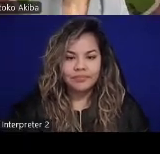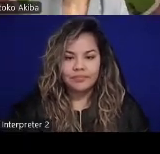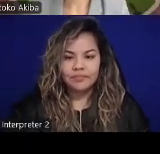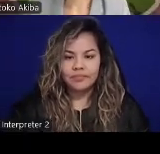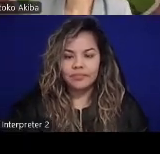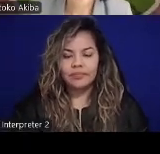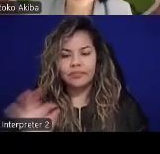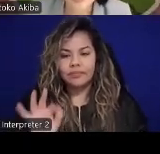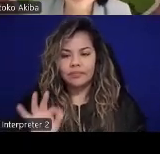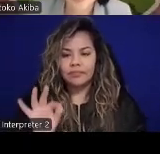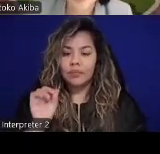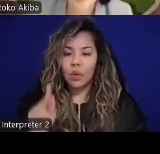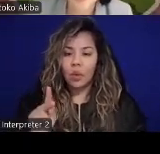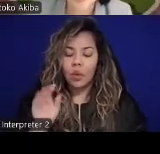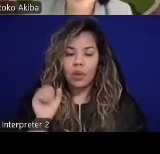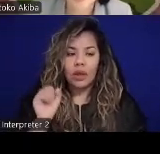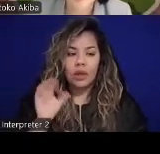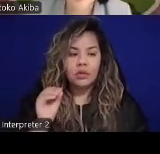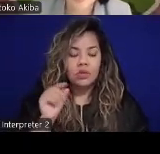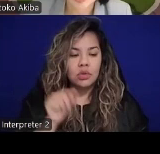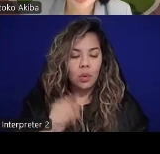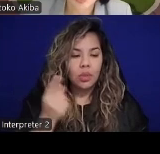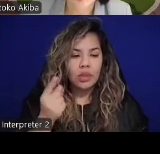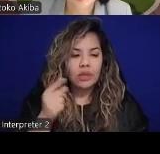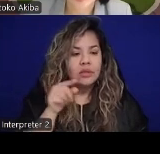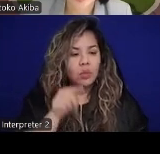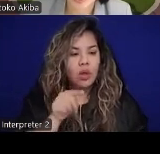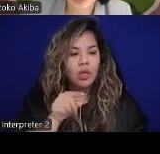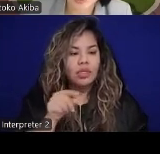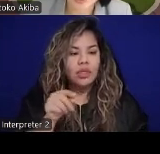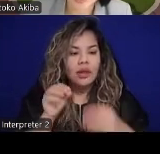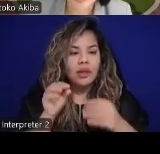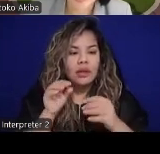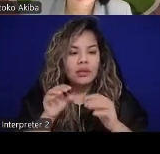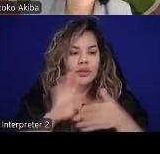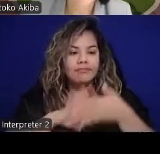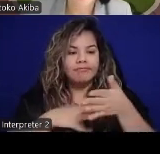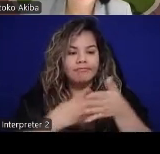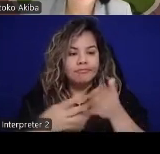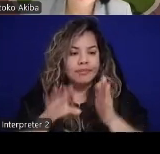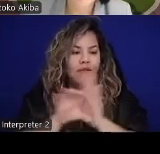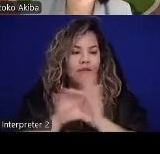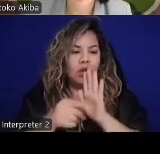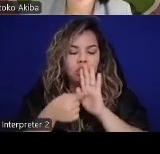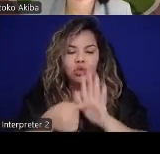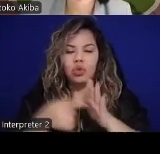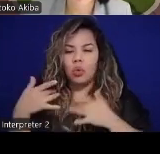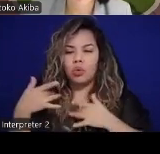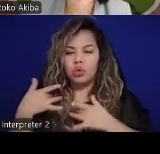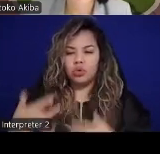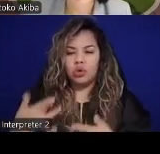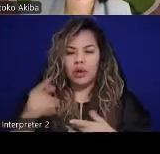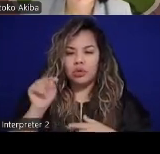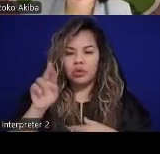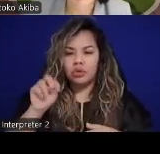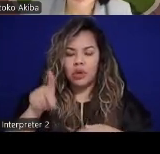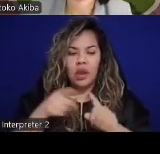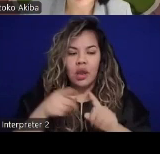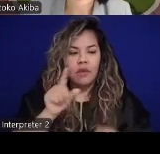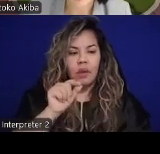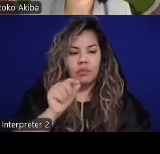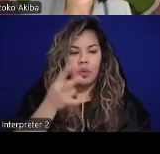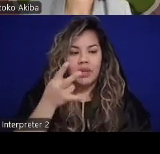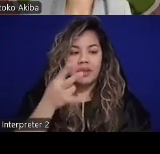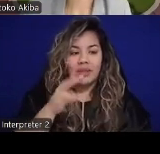Okay, so this one, this figure shows the trends from 2013 to